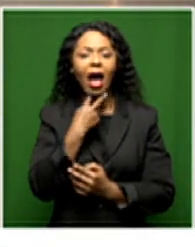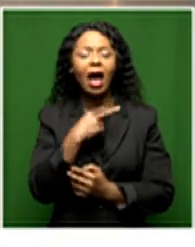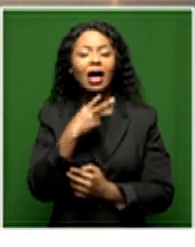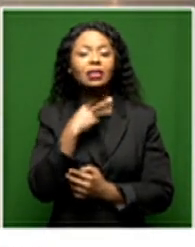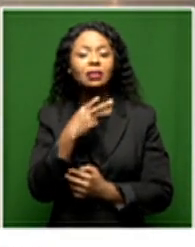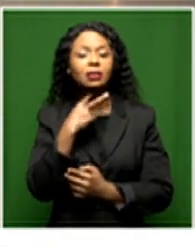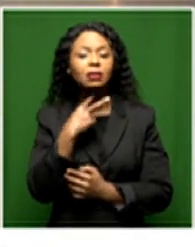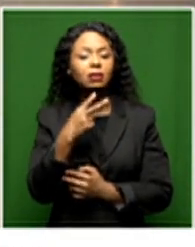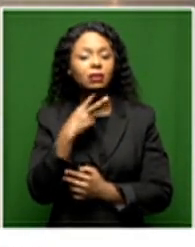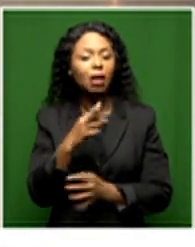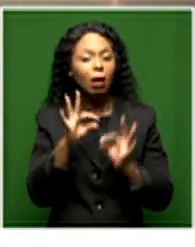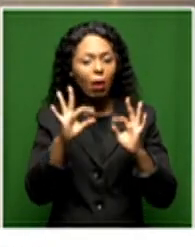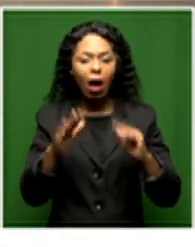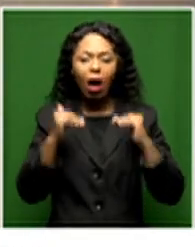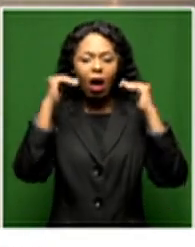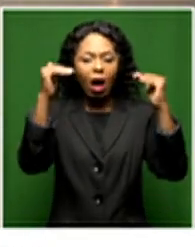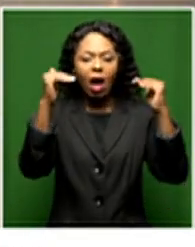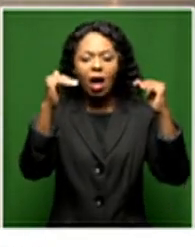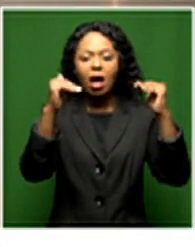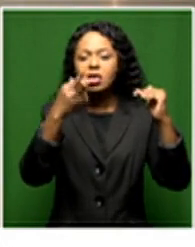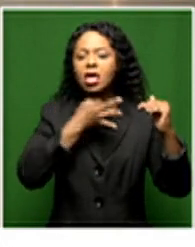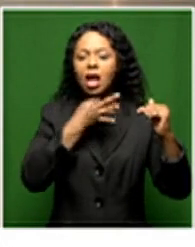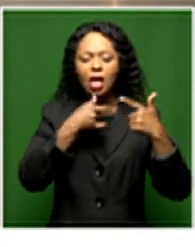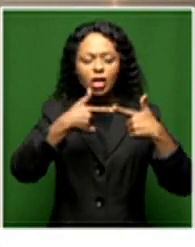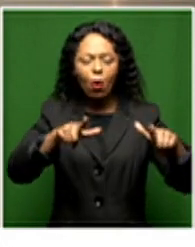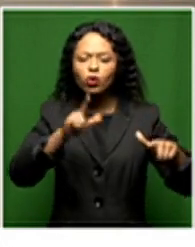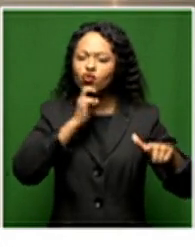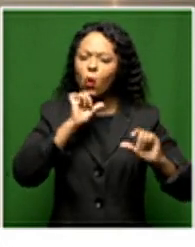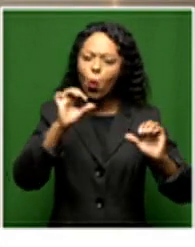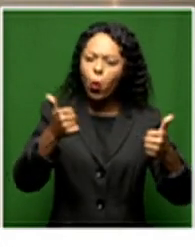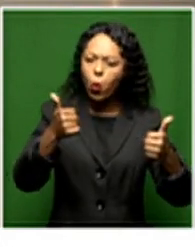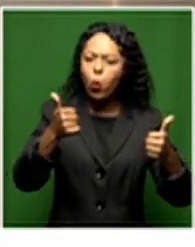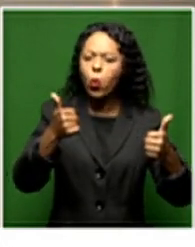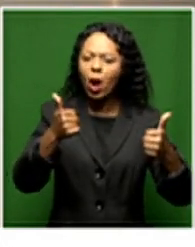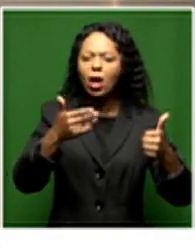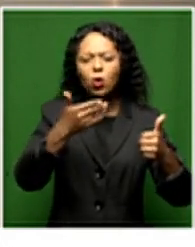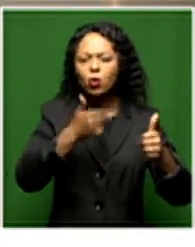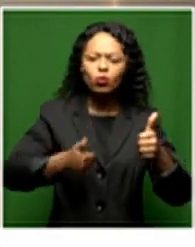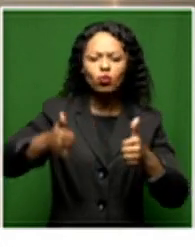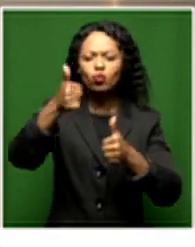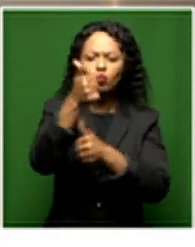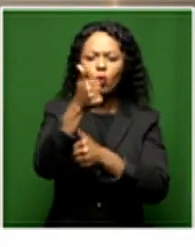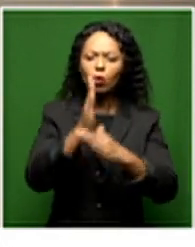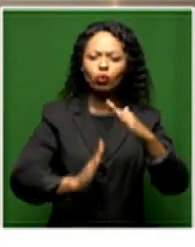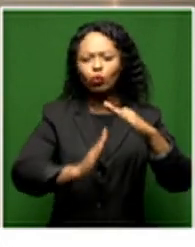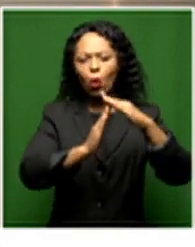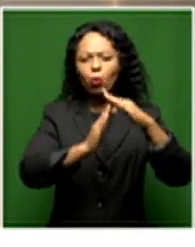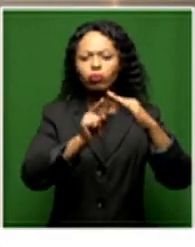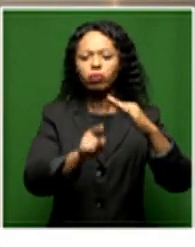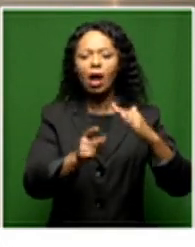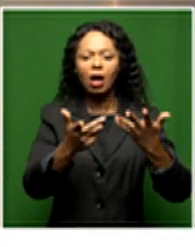world. We have a very high comprehension of the English language. And so when you think about the easiest place for people to be able to service